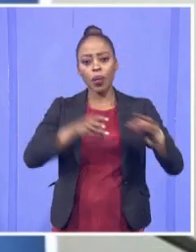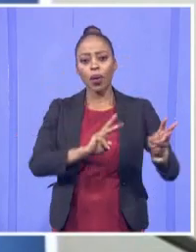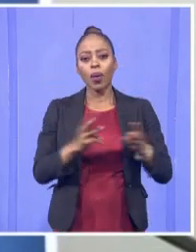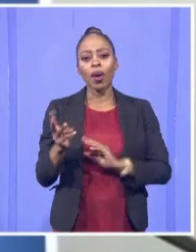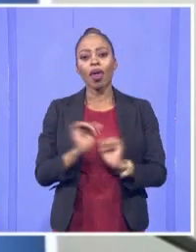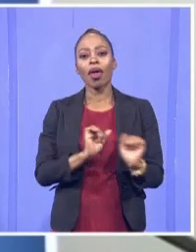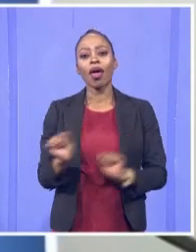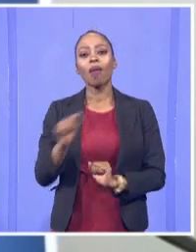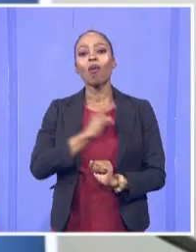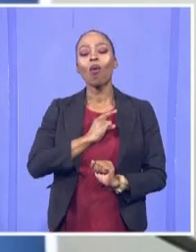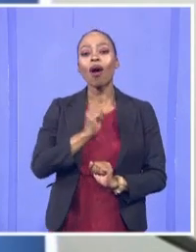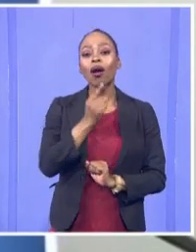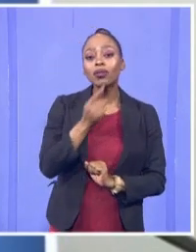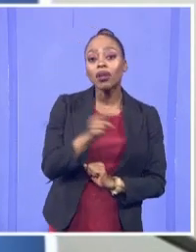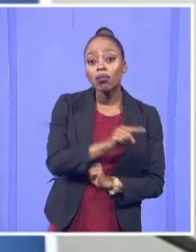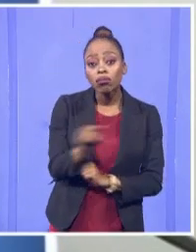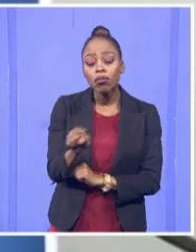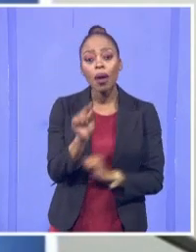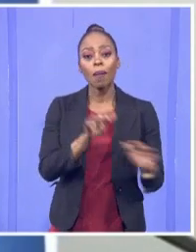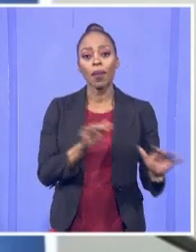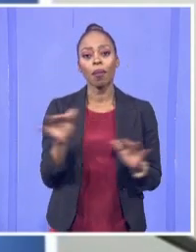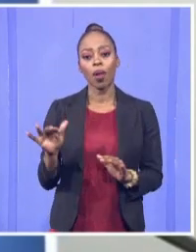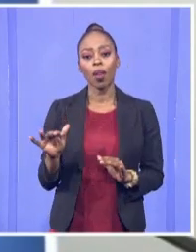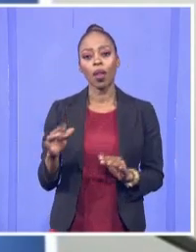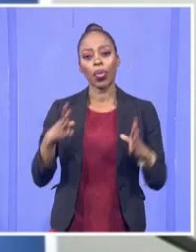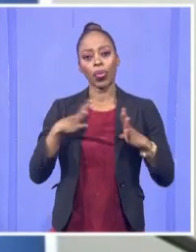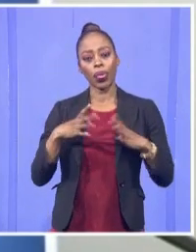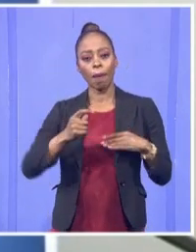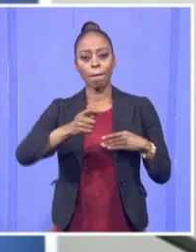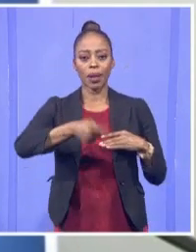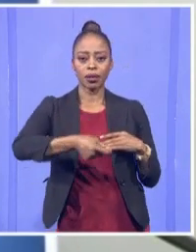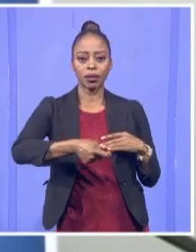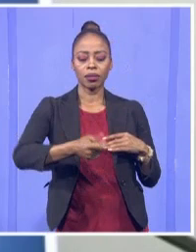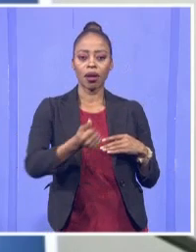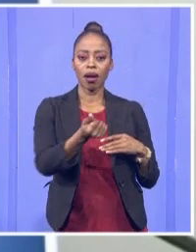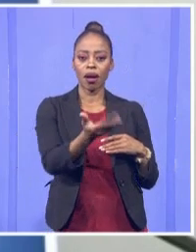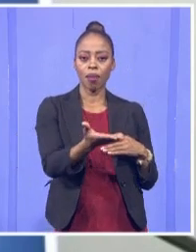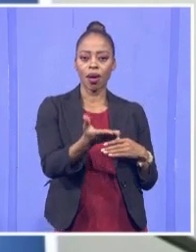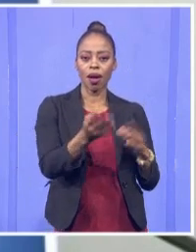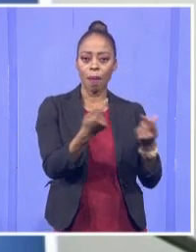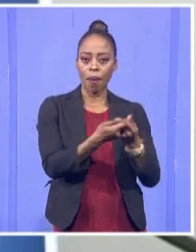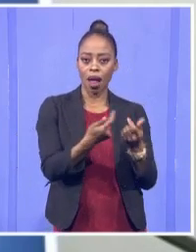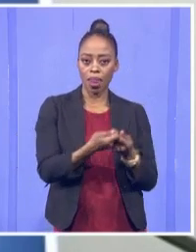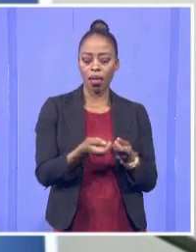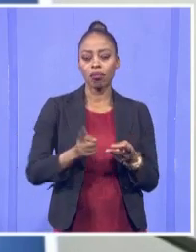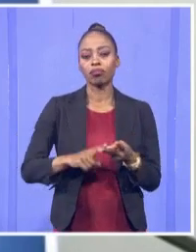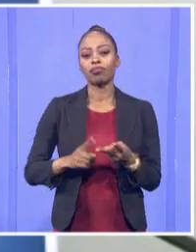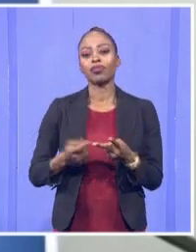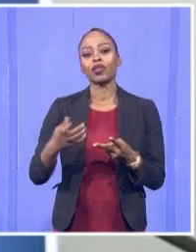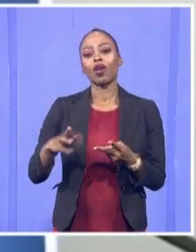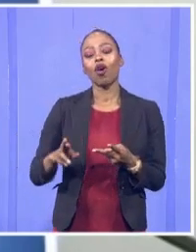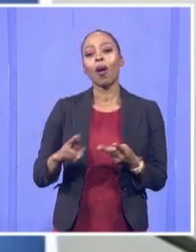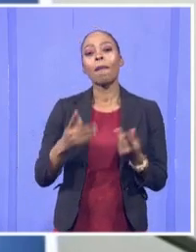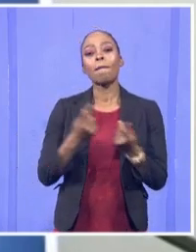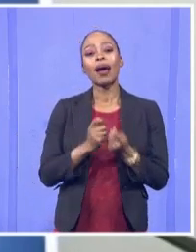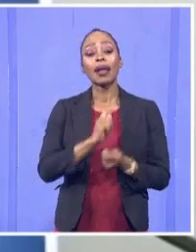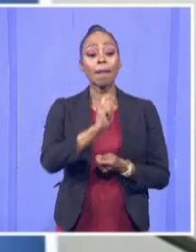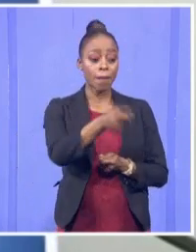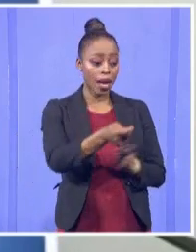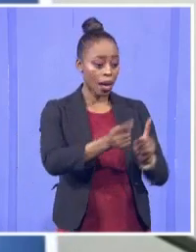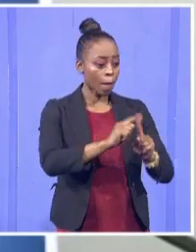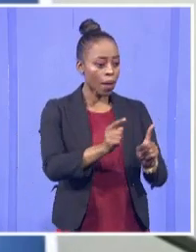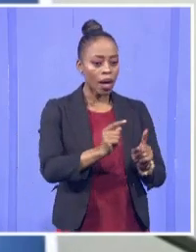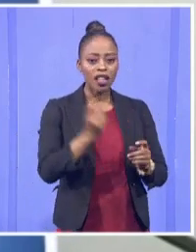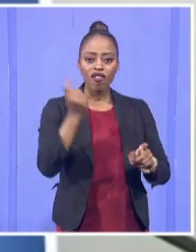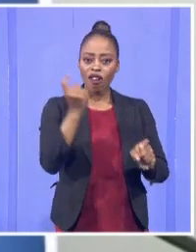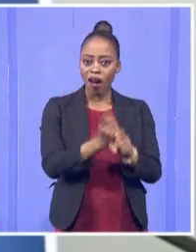requesting people to pay upfront either application fees or non-refundable amounts